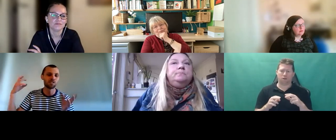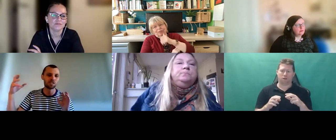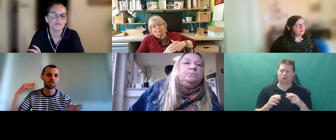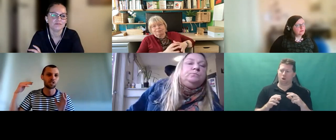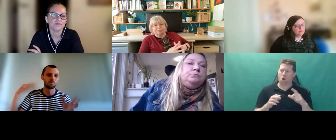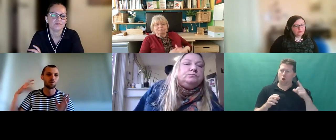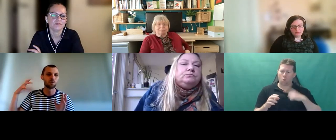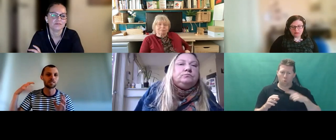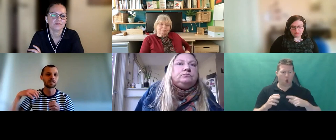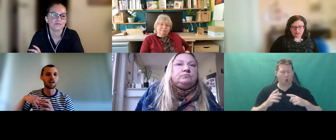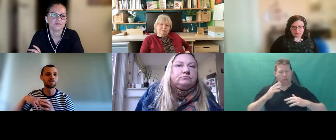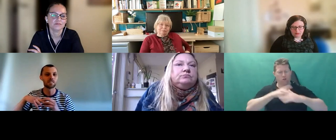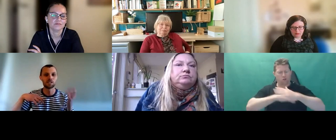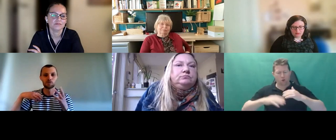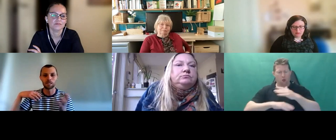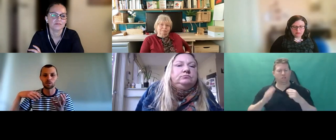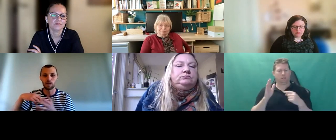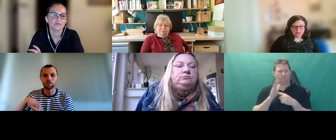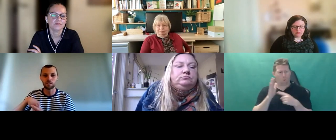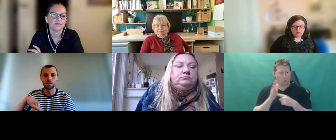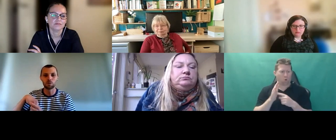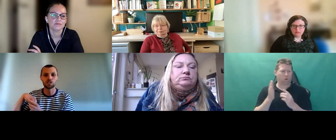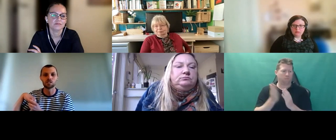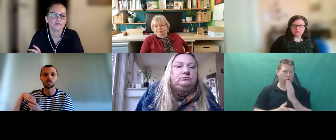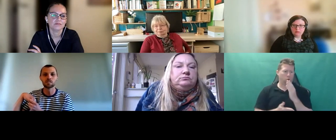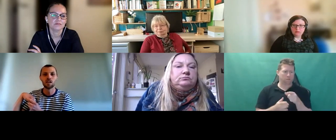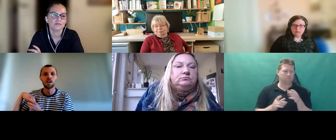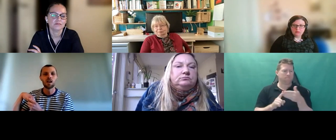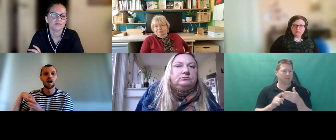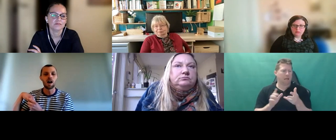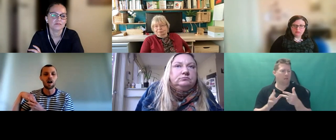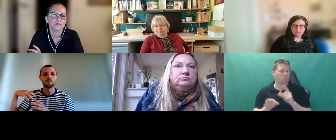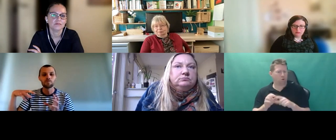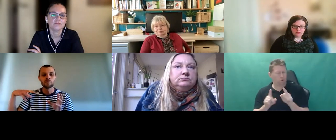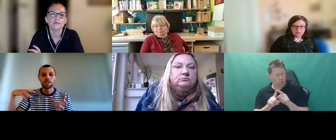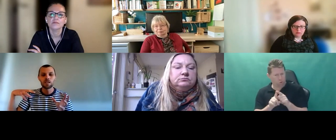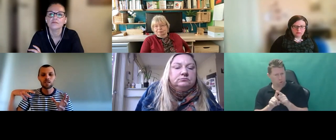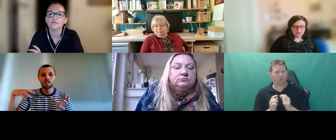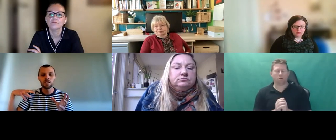why is sociology important and stuff, and this goes back to a couple of the other questions, um,